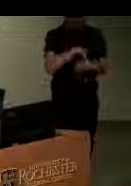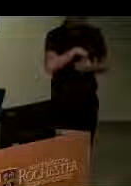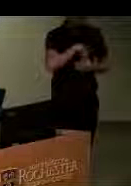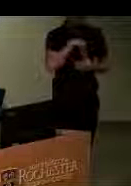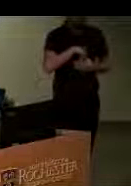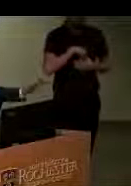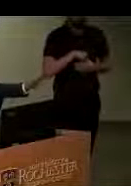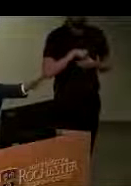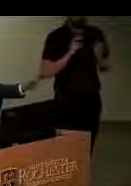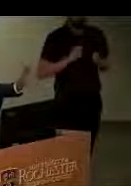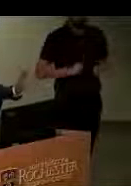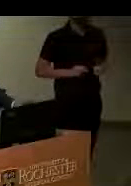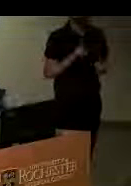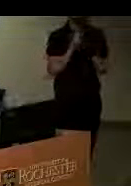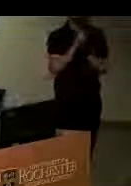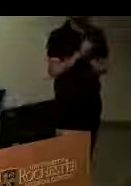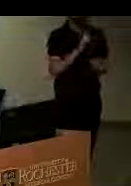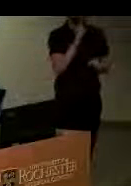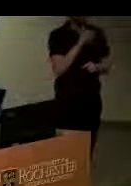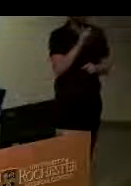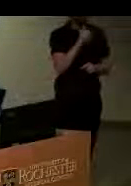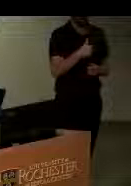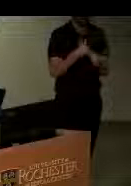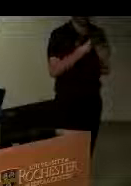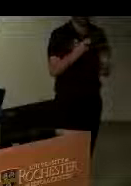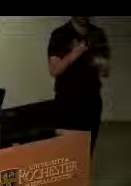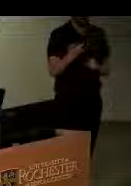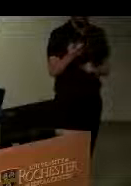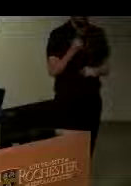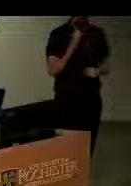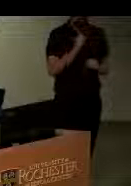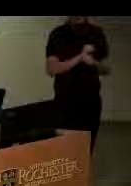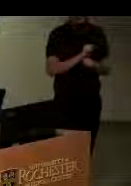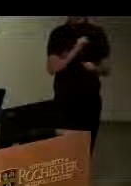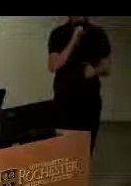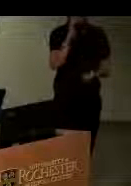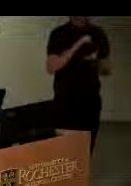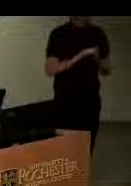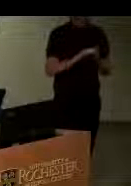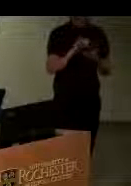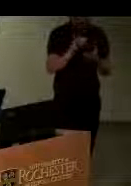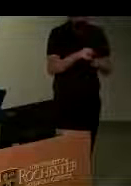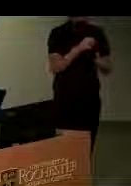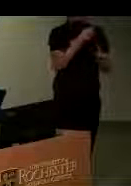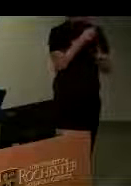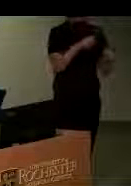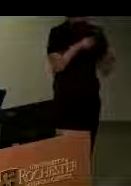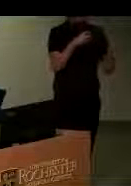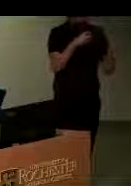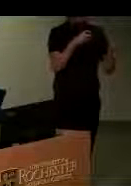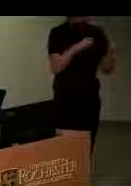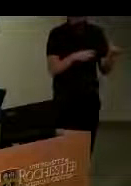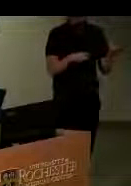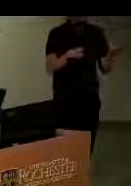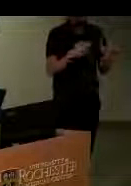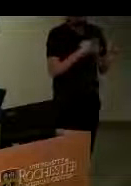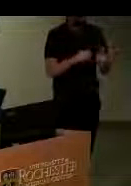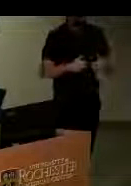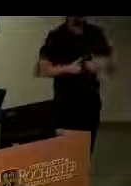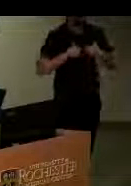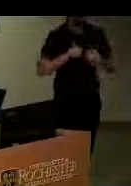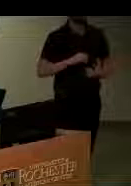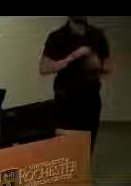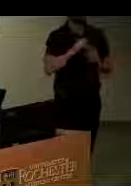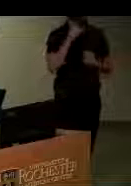Now, he believed this. I don't know whether that's true, but I will tell you, he truly believed that those transitions were part of life, except for sudden